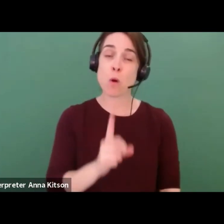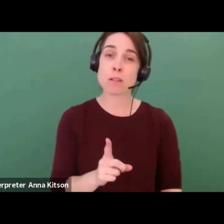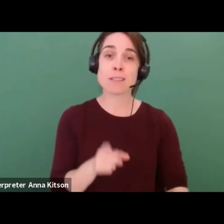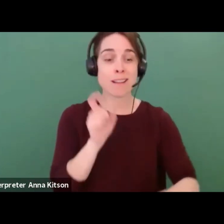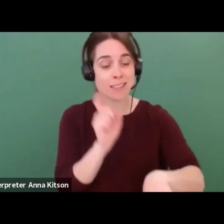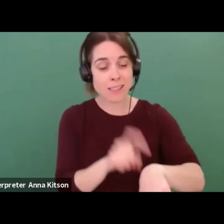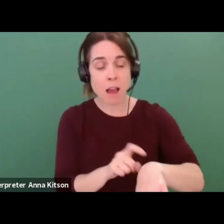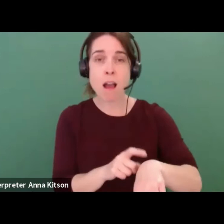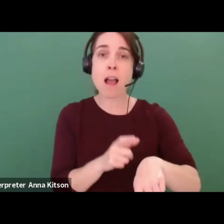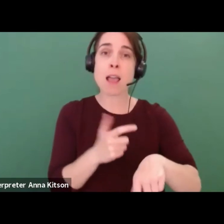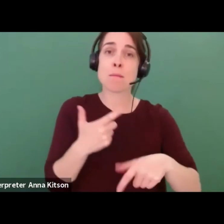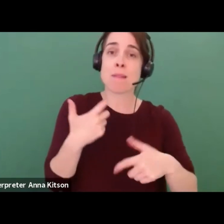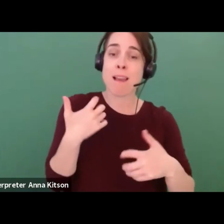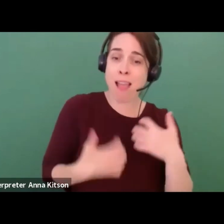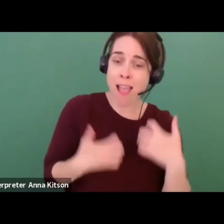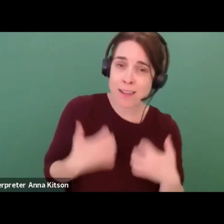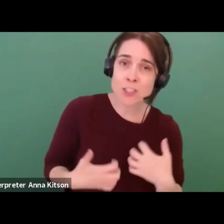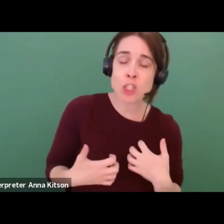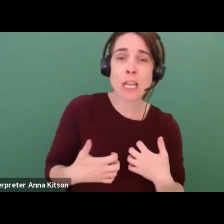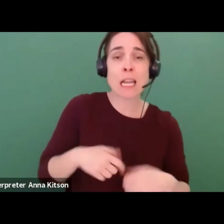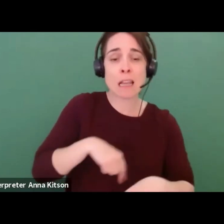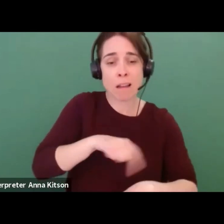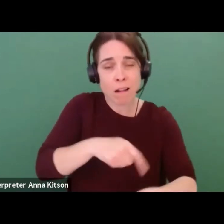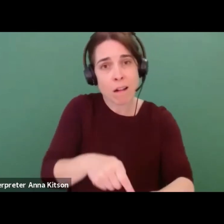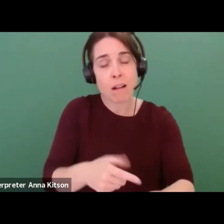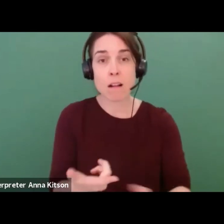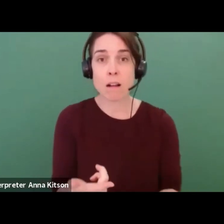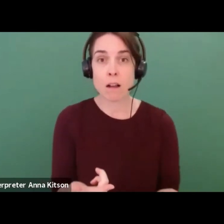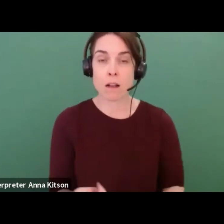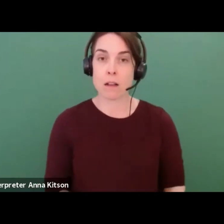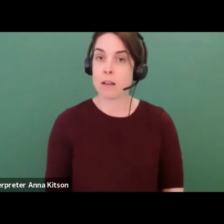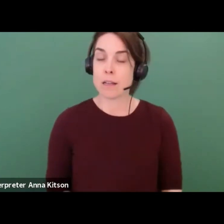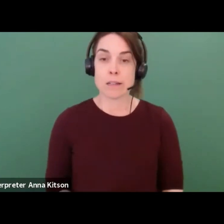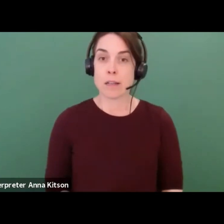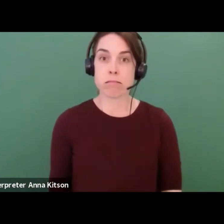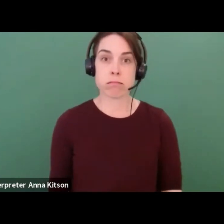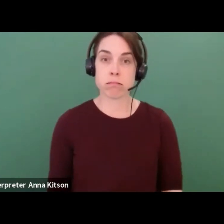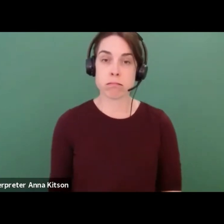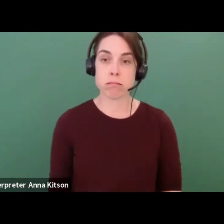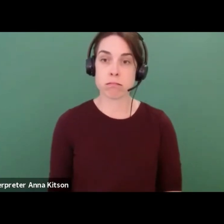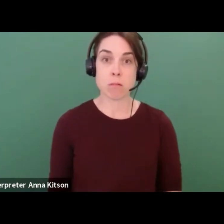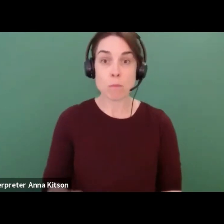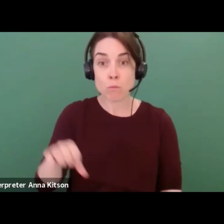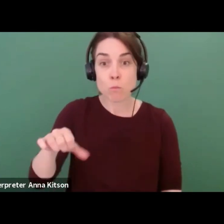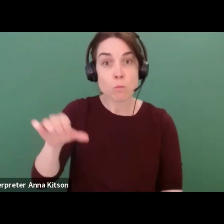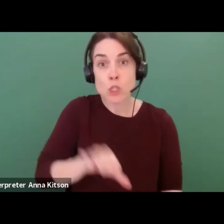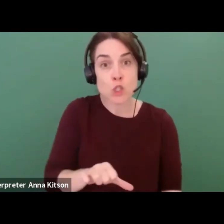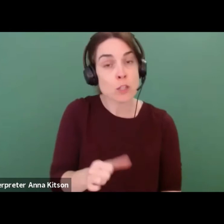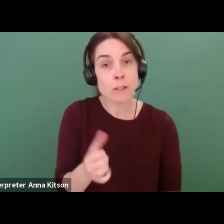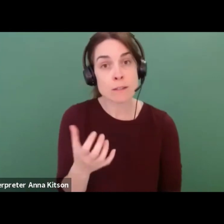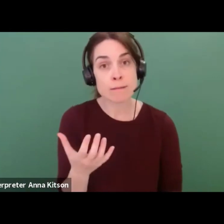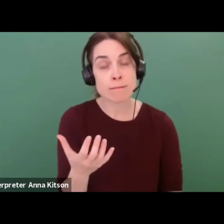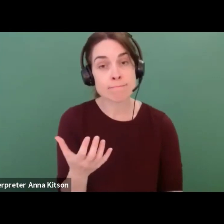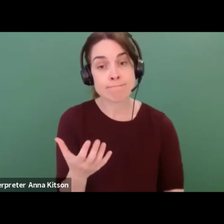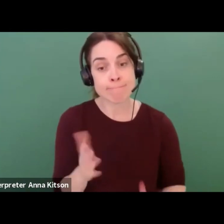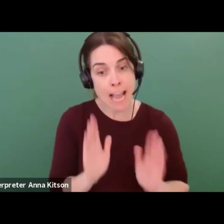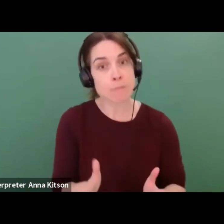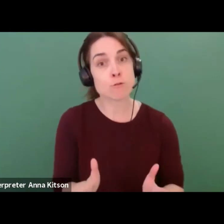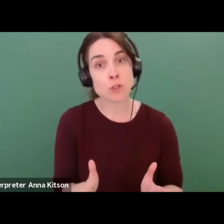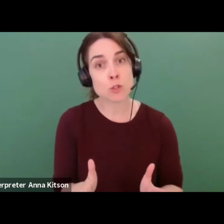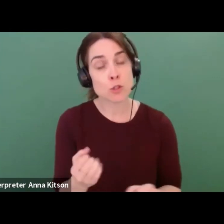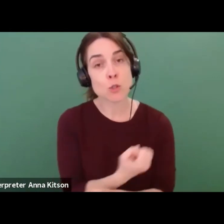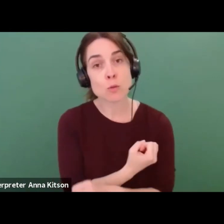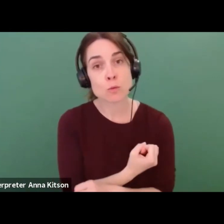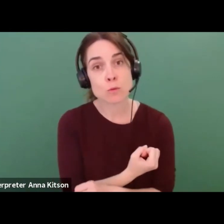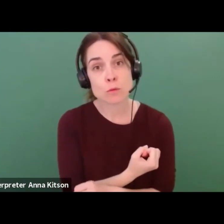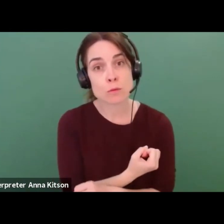disability colloquialism. And of course, we shouldn't have to do it. And I guess the corollary, I would say, is that